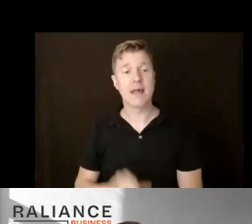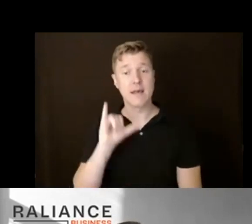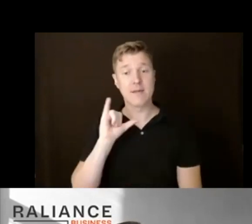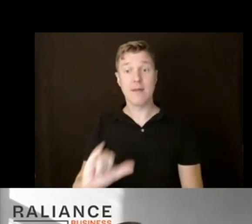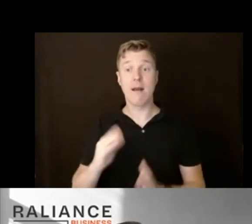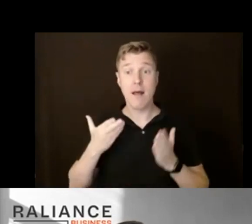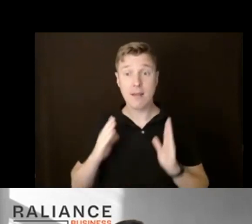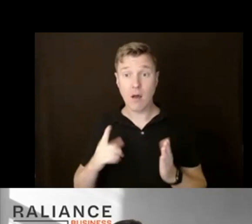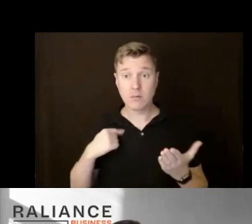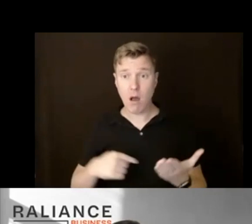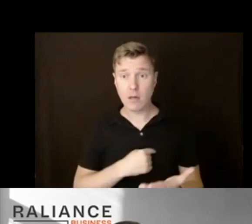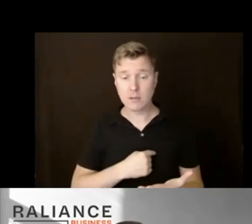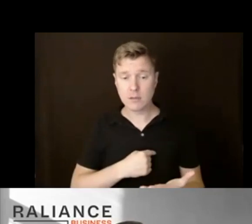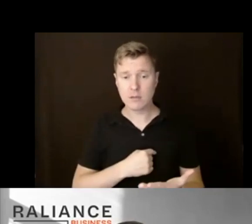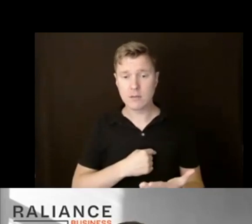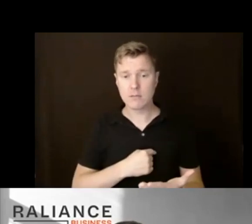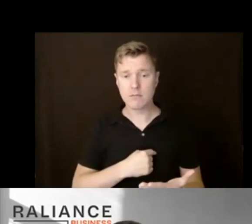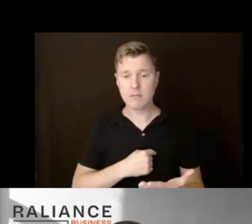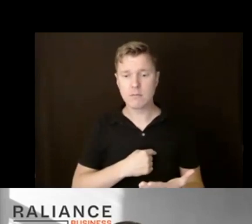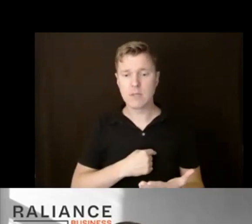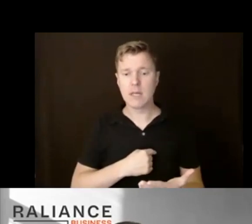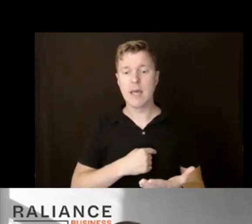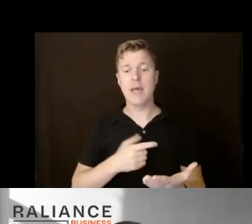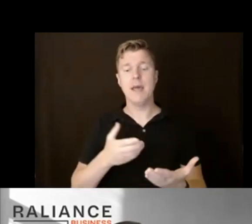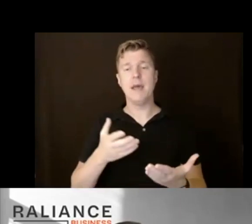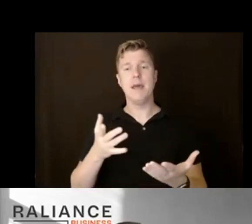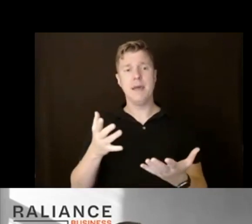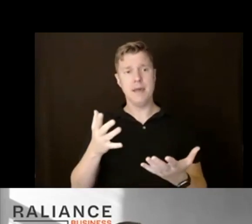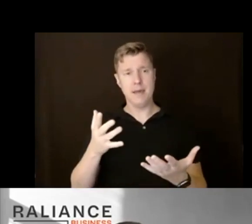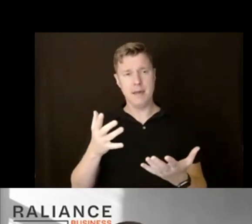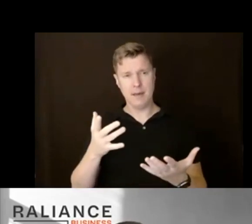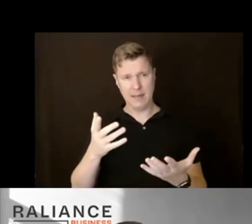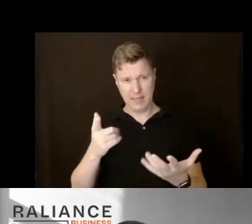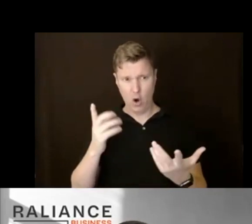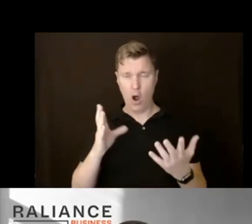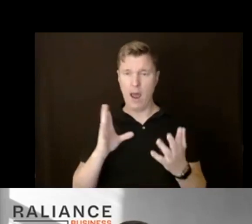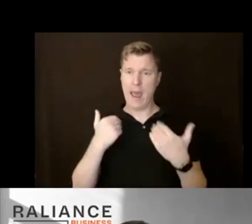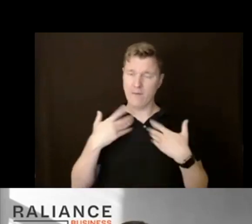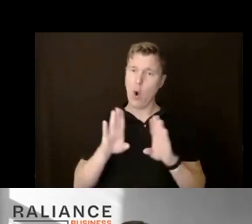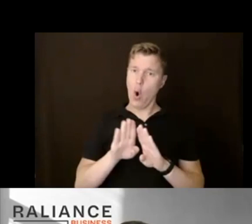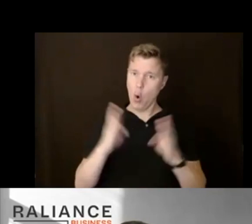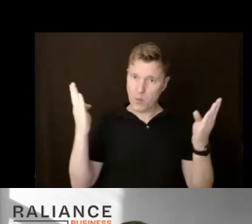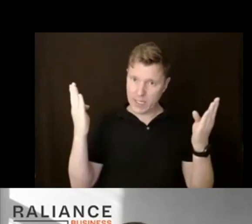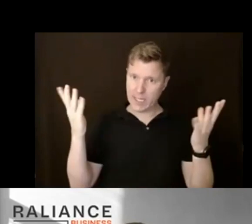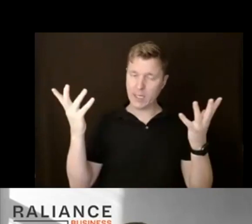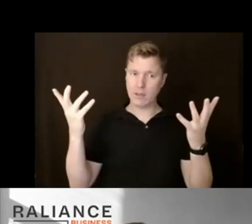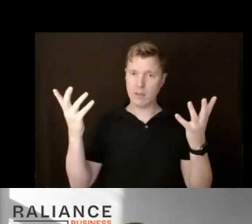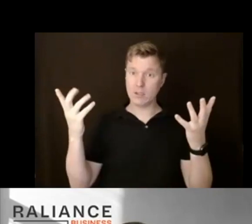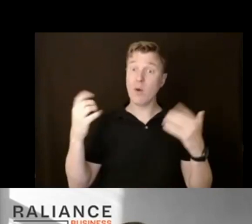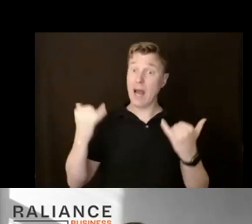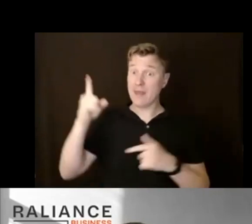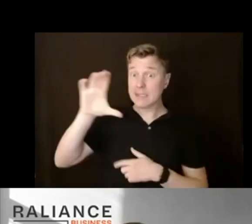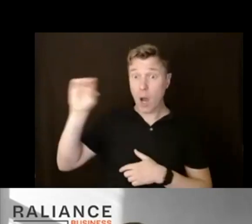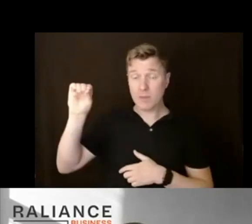to, it kind of creates an opening, and it allows us to help that company who now has